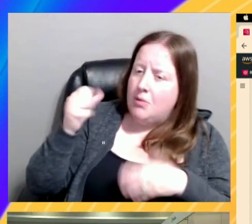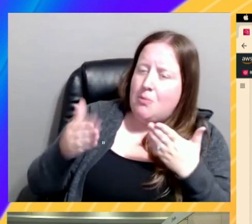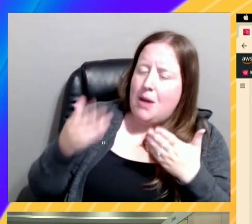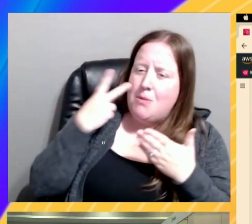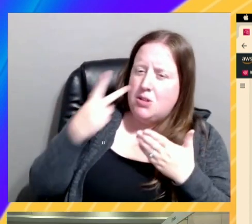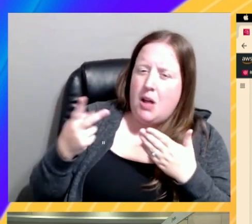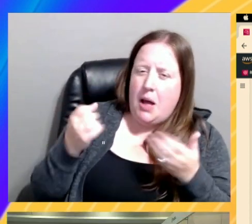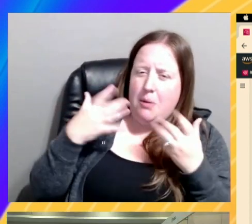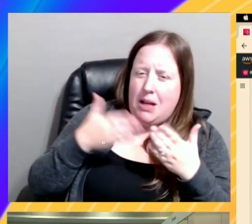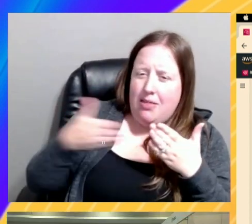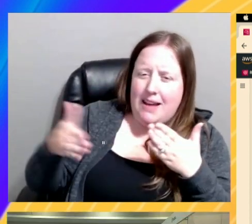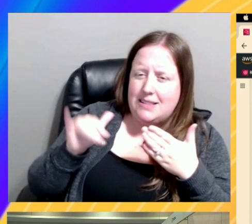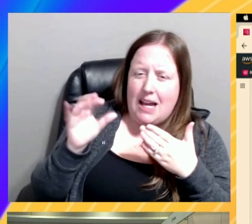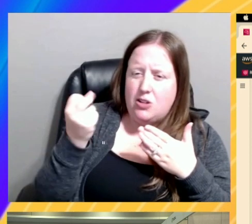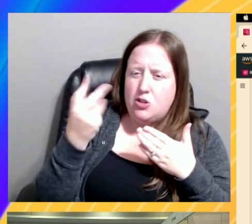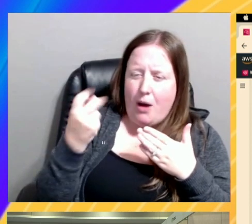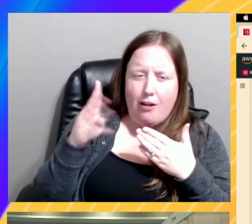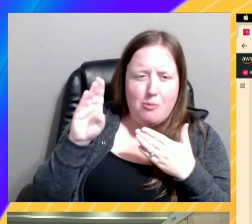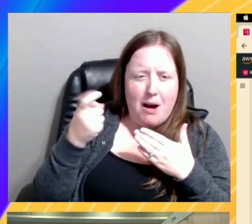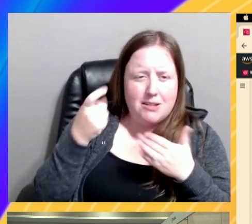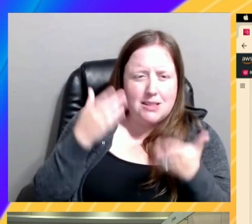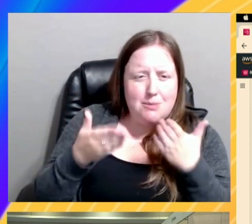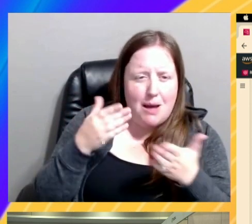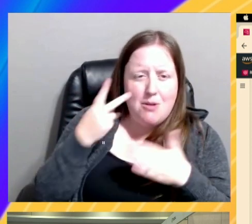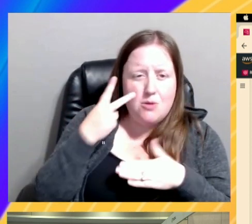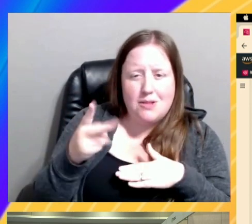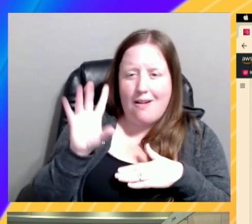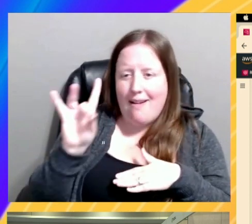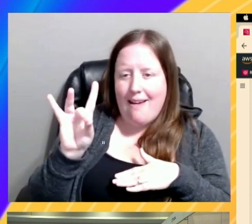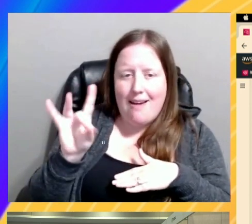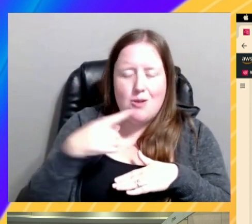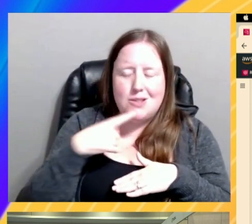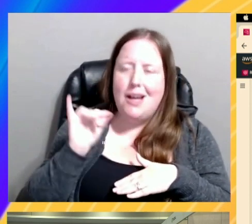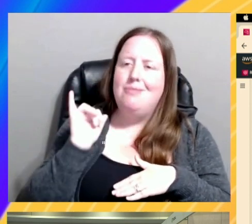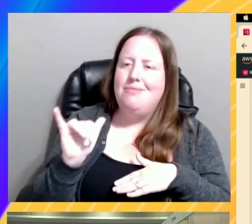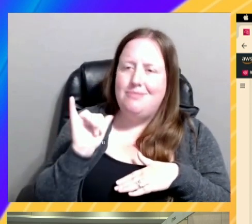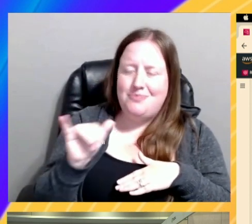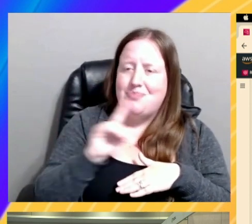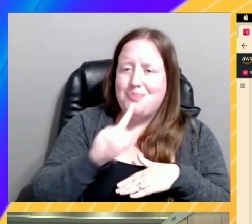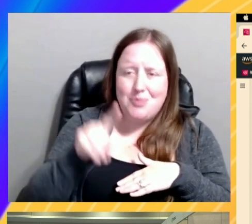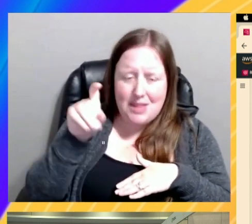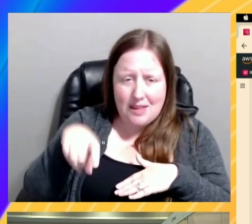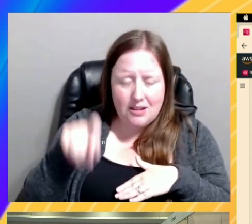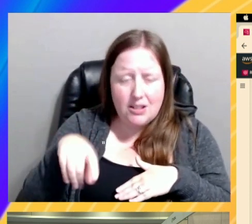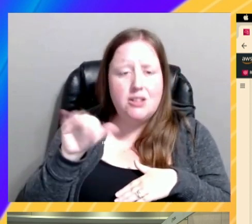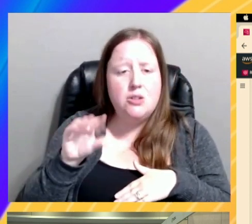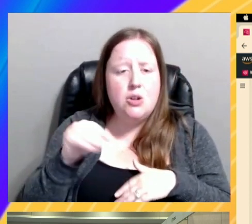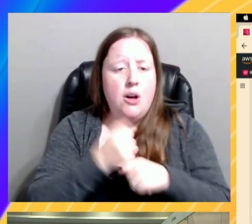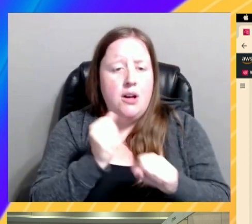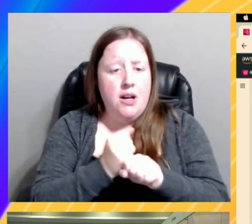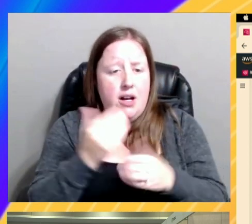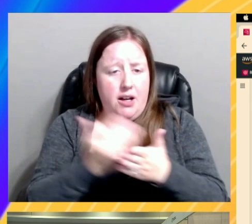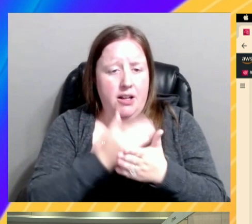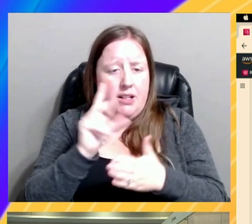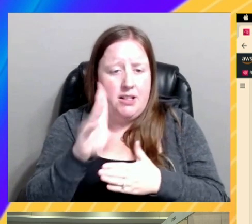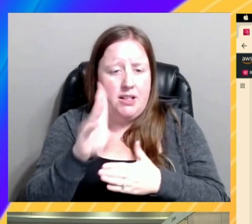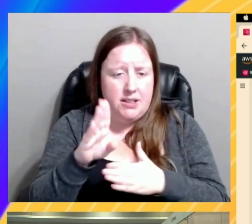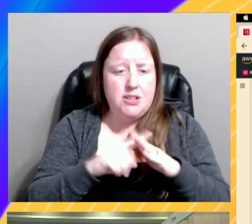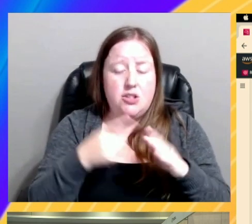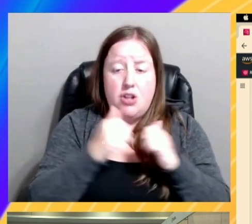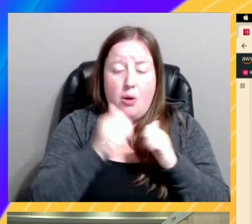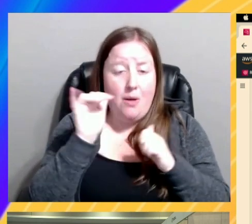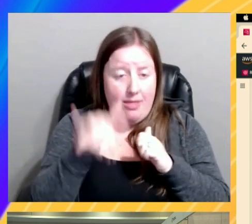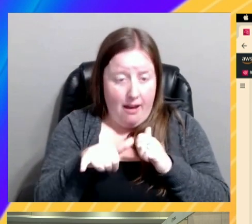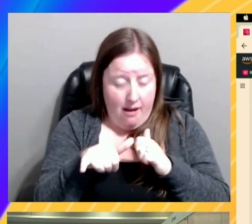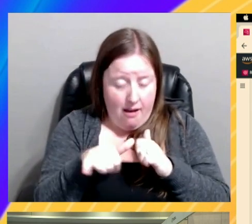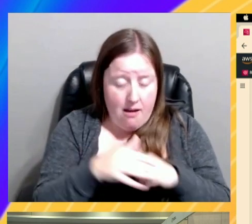12 boxes here. Maybe you saw 8 of them that you said, oh, we really need these. So let's create a new dashboard, start with all 12, get rid of the things we